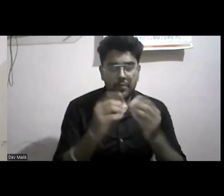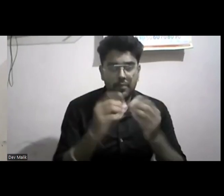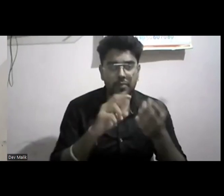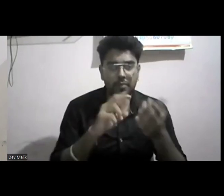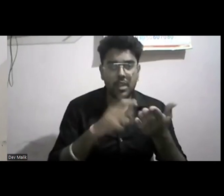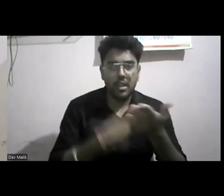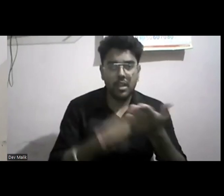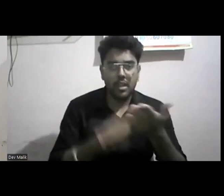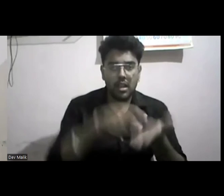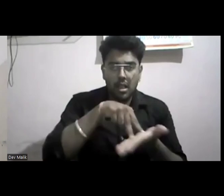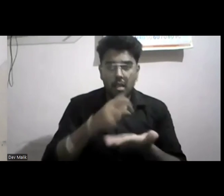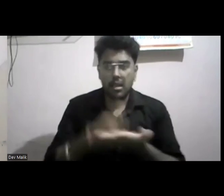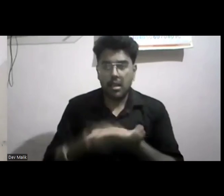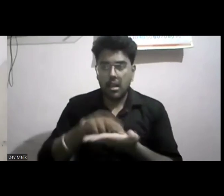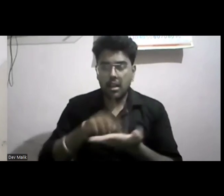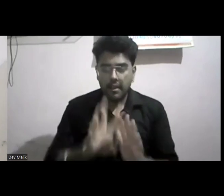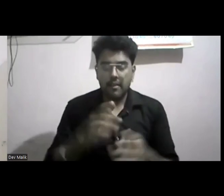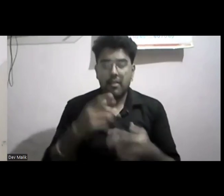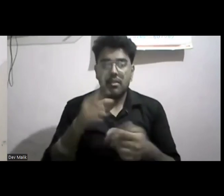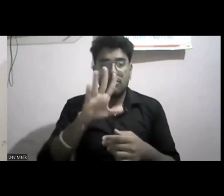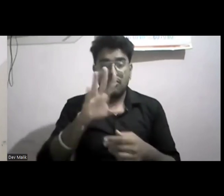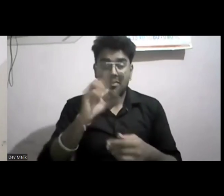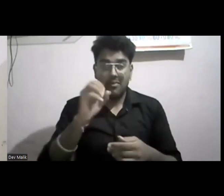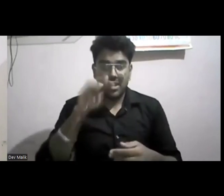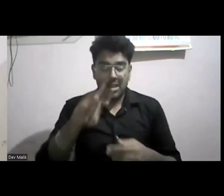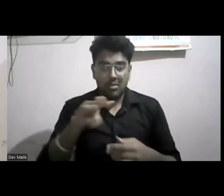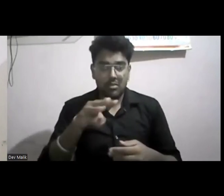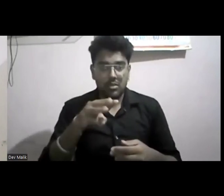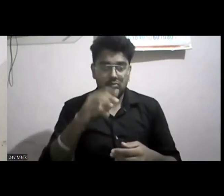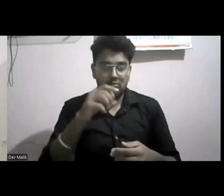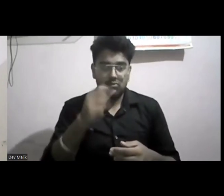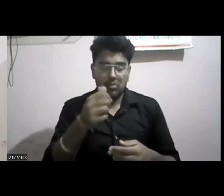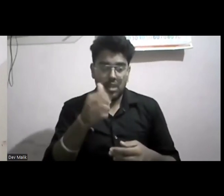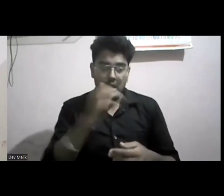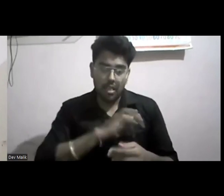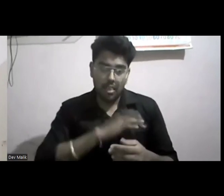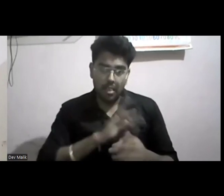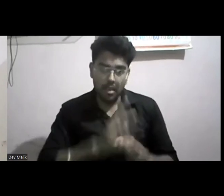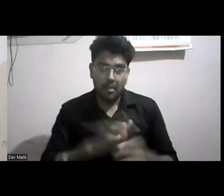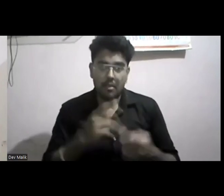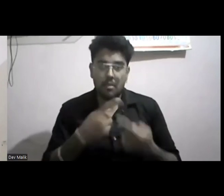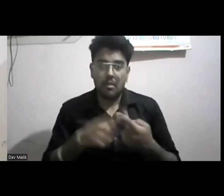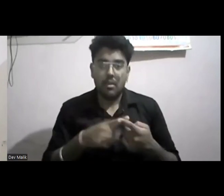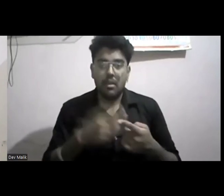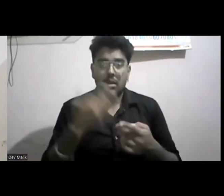for 2 months. But after that, he came out, and after 15 days, he